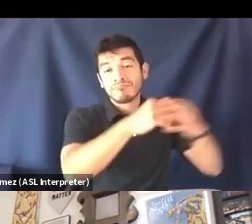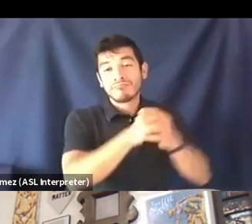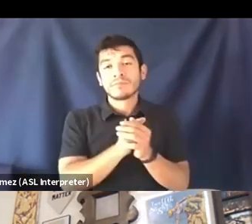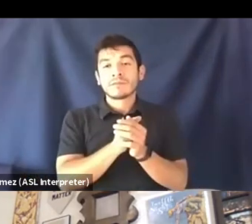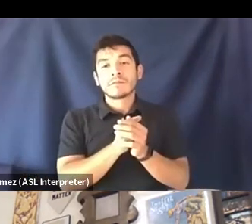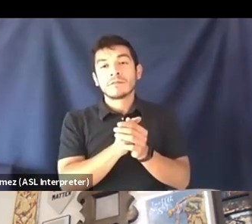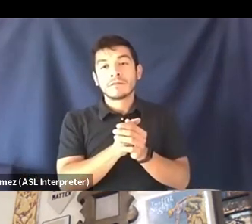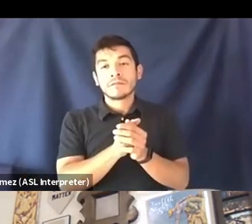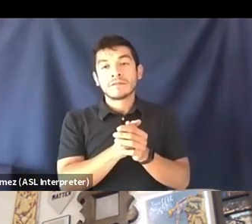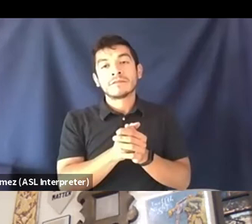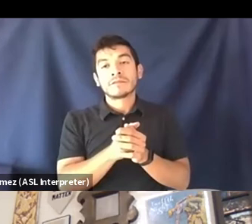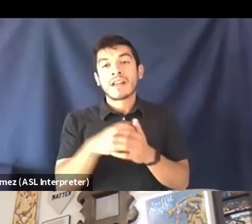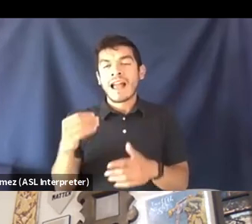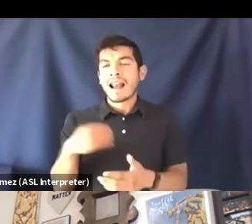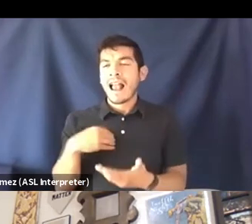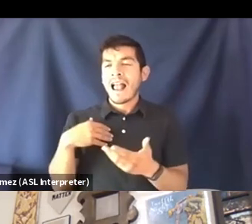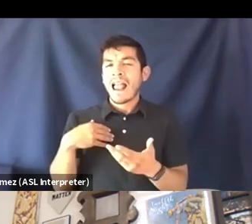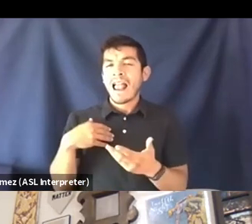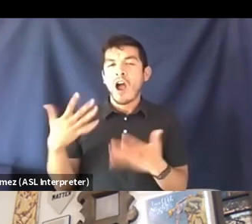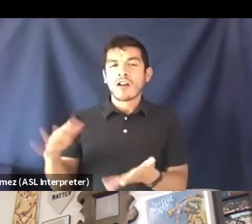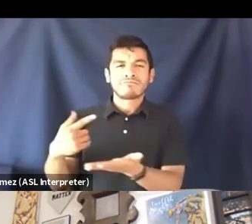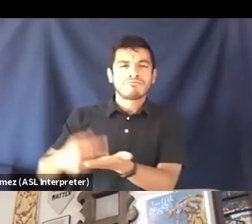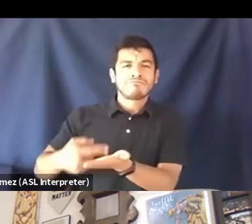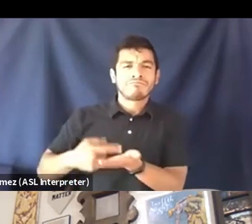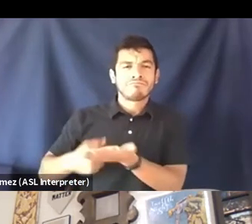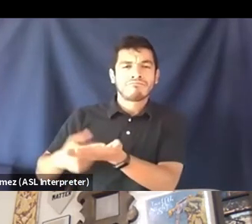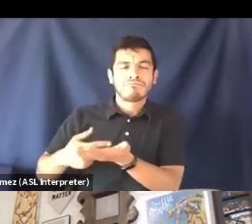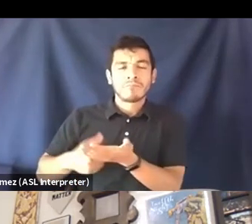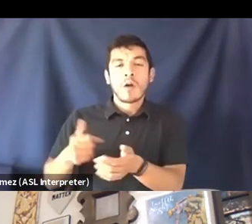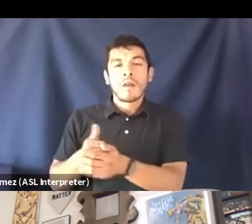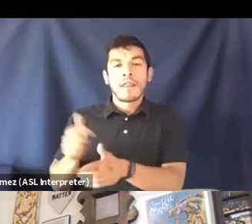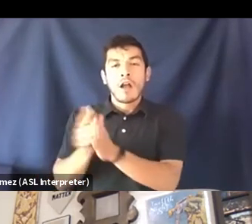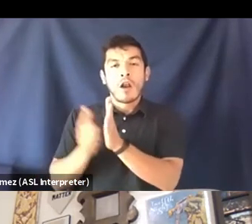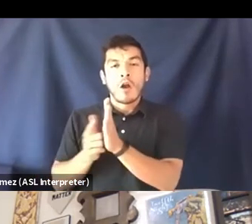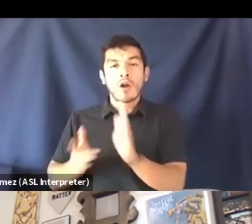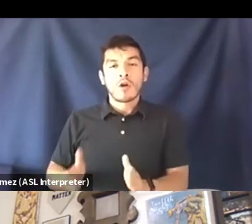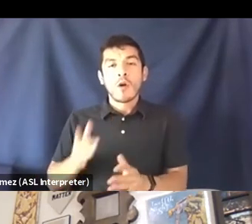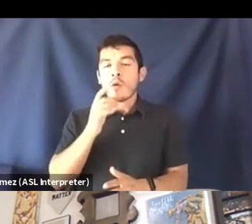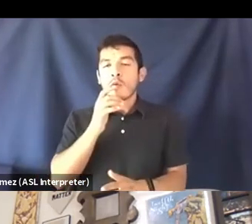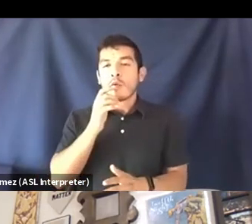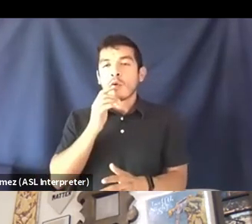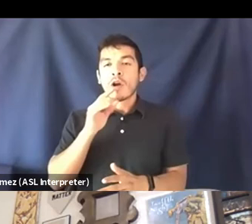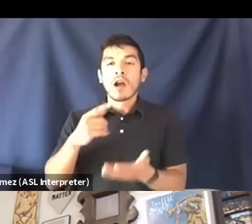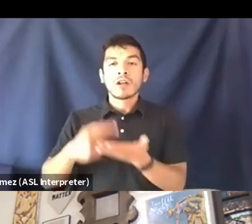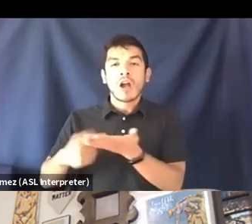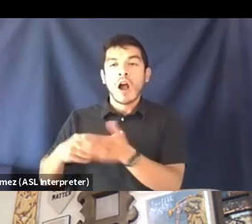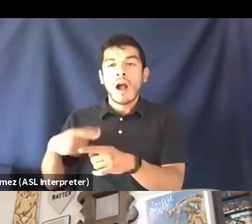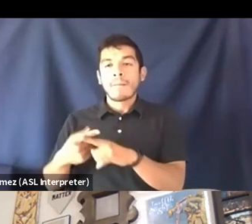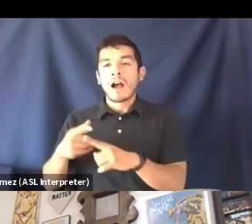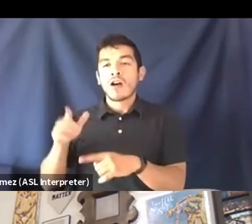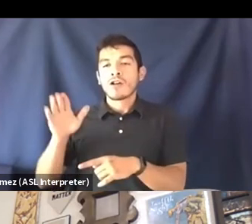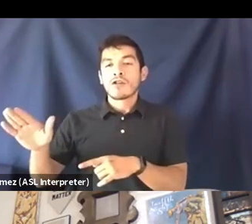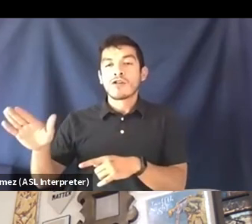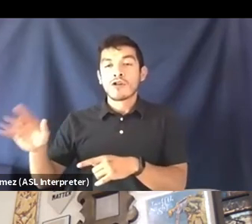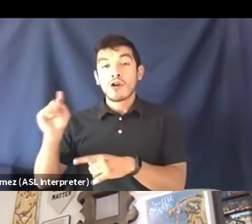And I had been speaking with the attorneys who represented Kelli during her trial and about accessing her case file for